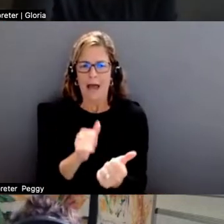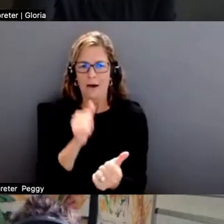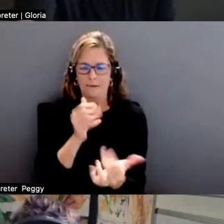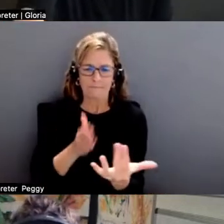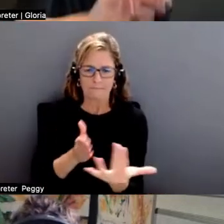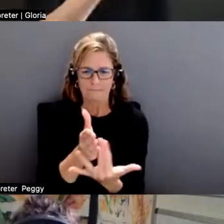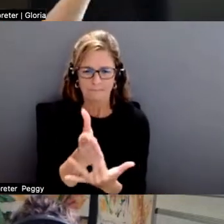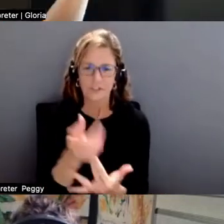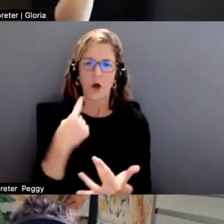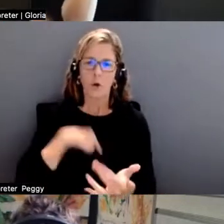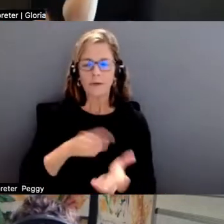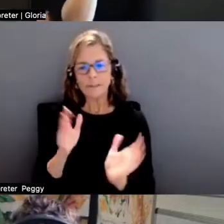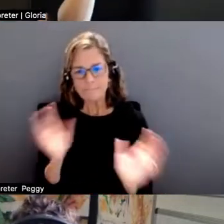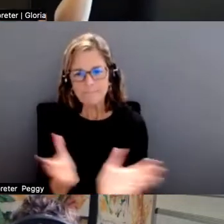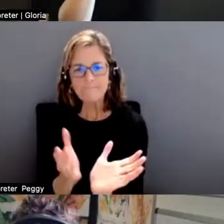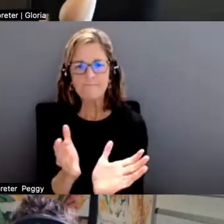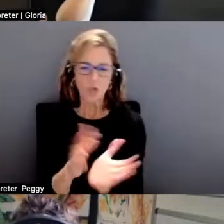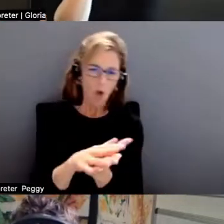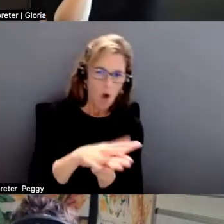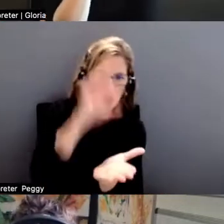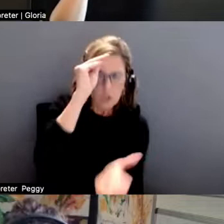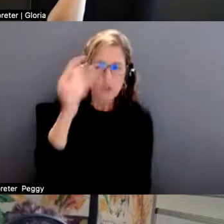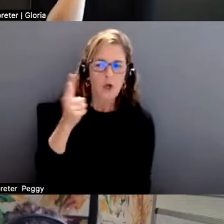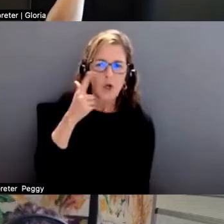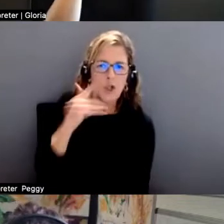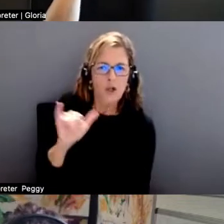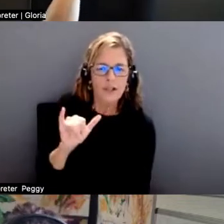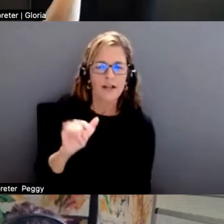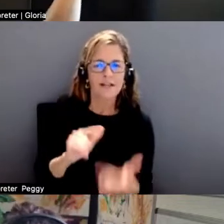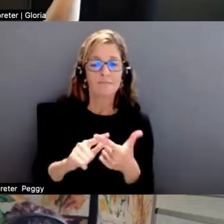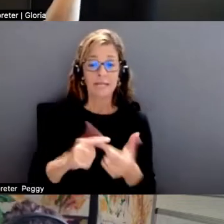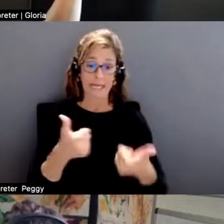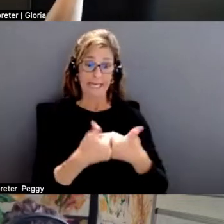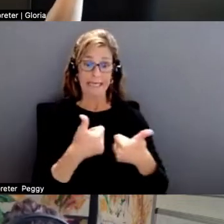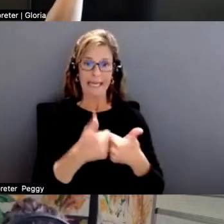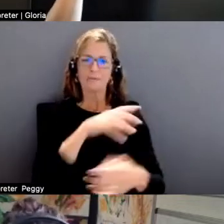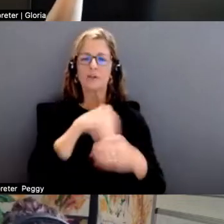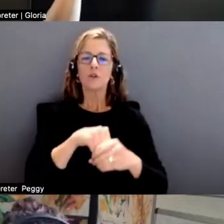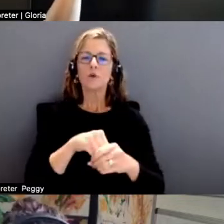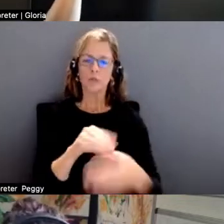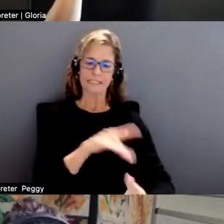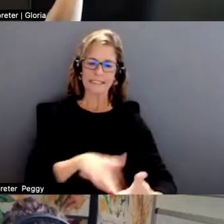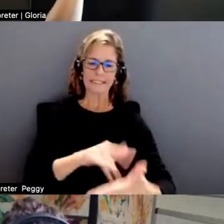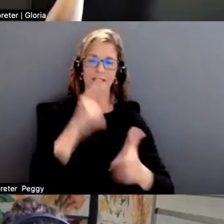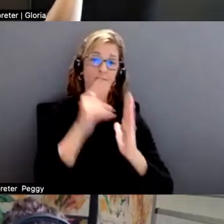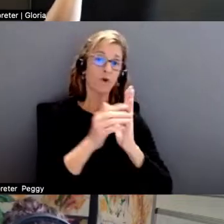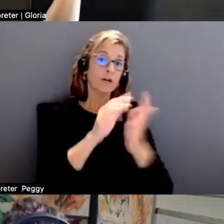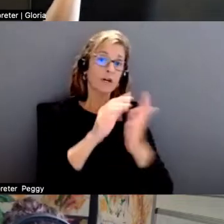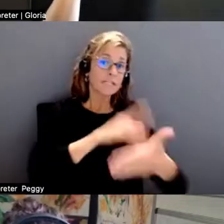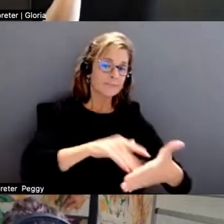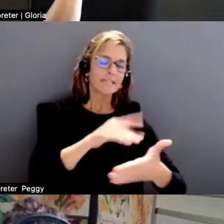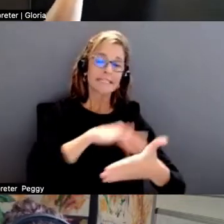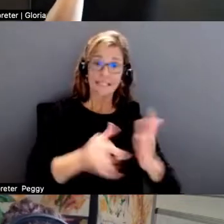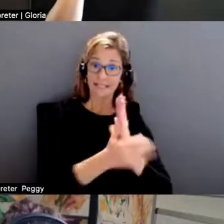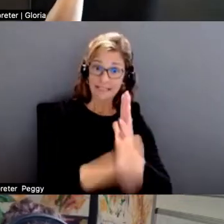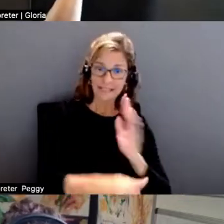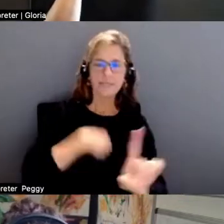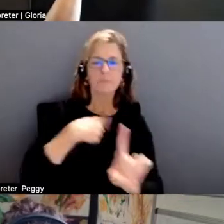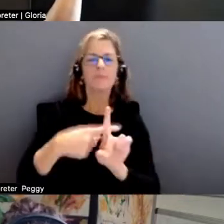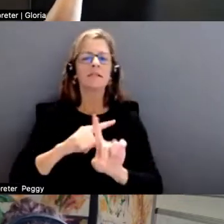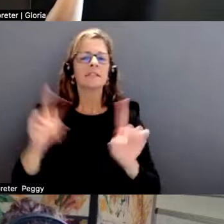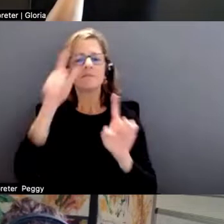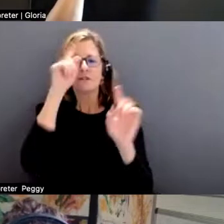program. So the games teach them different study skills and different study strategies depending on the game or